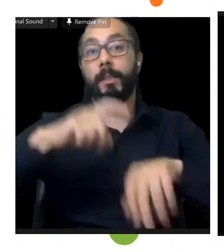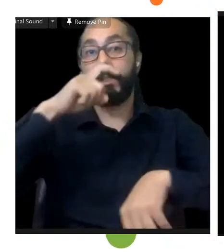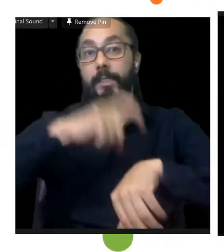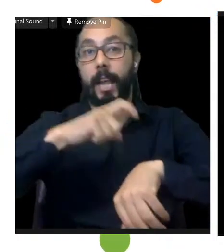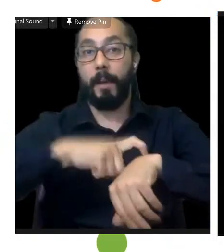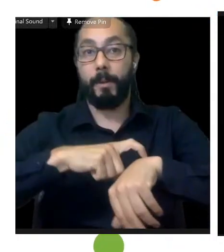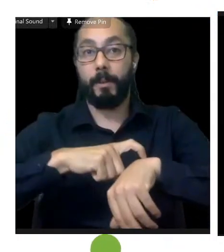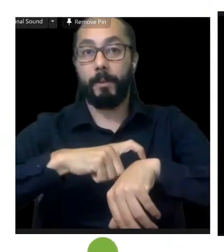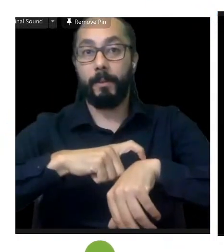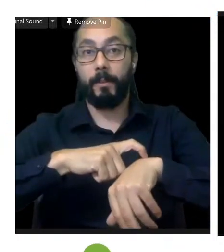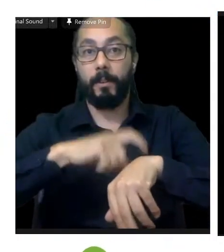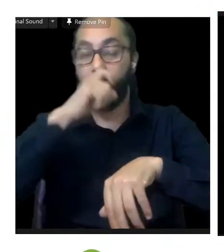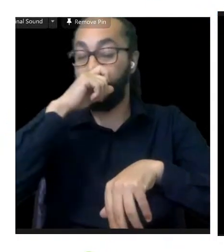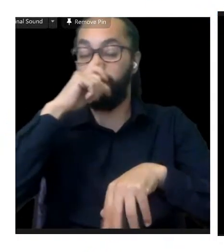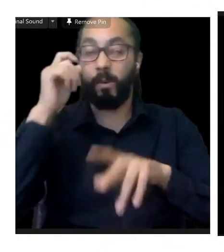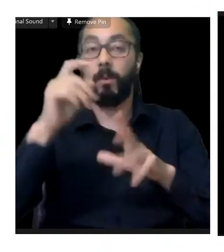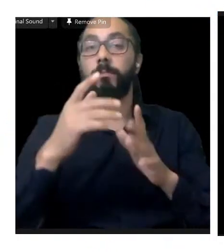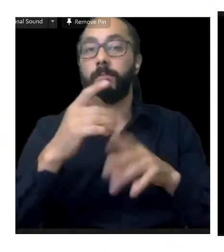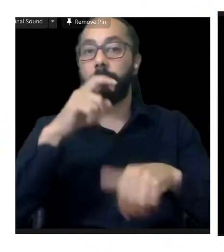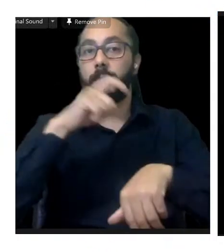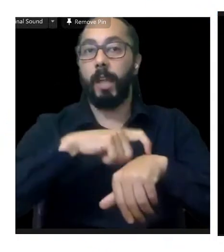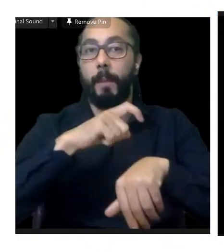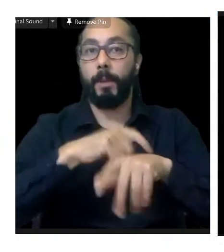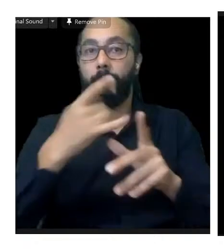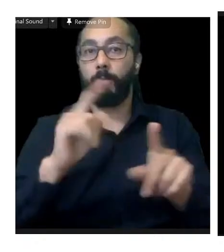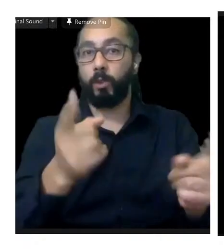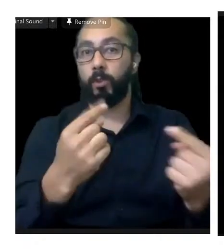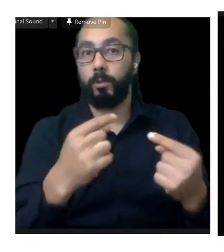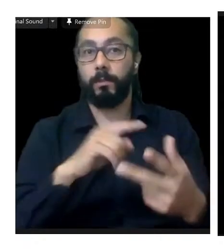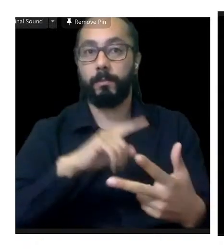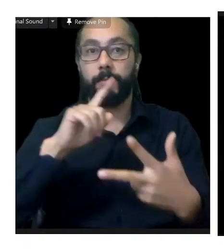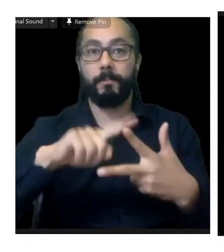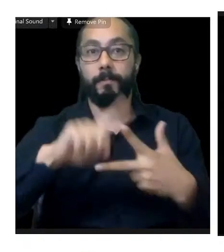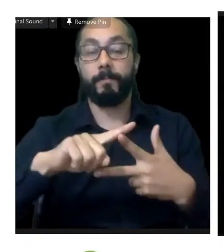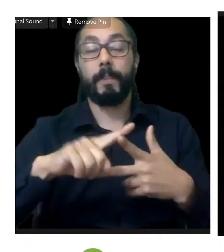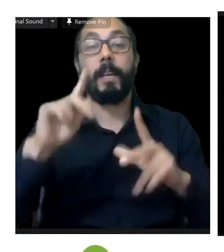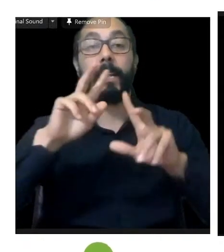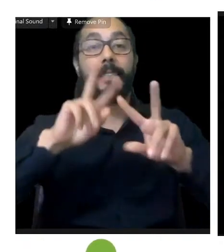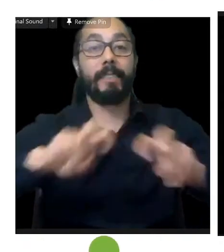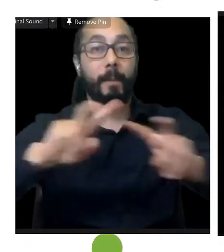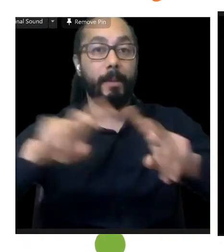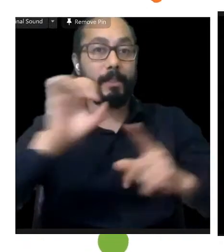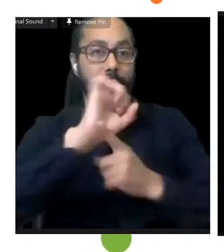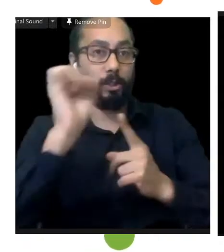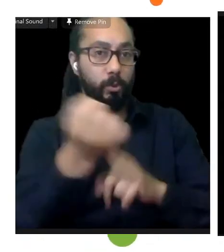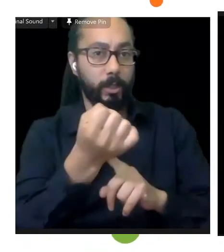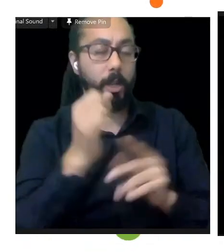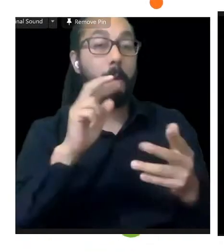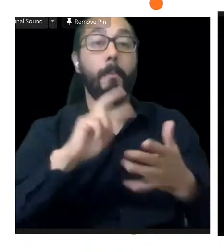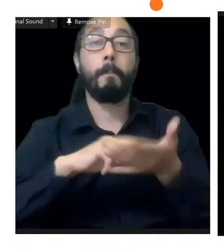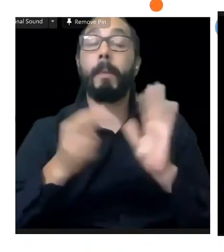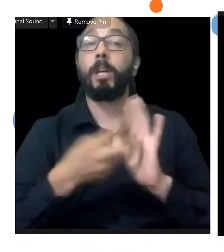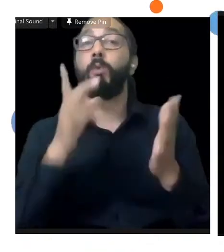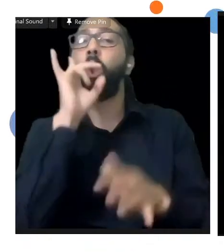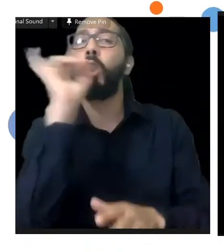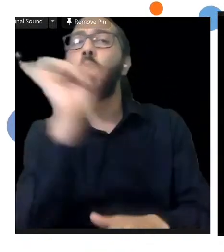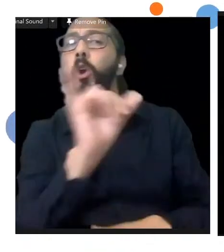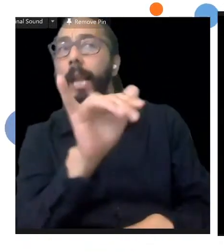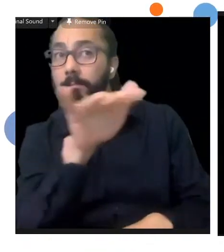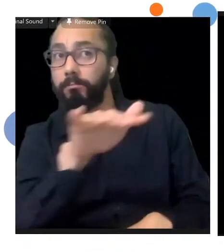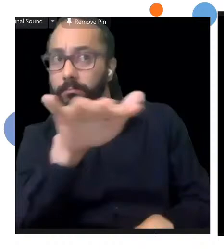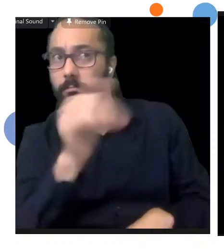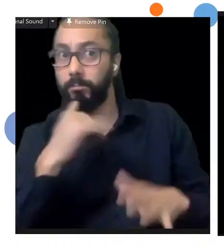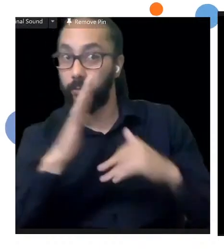and culture goers. Second, examining the conditions that would make them comfortable returning. And then the new